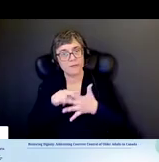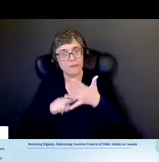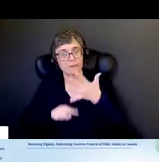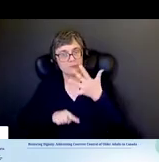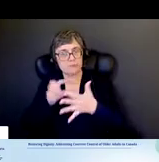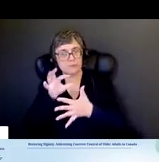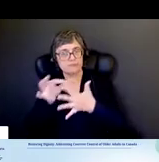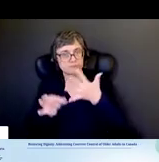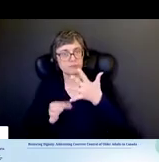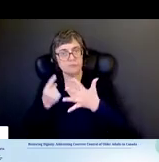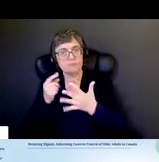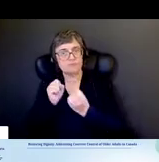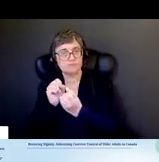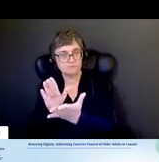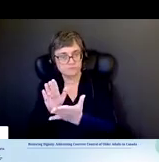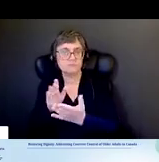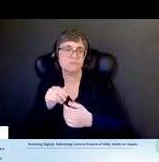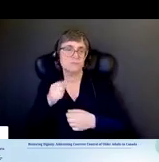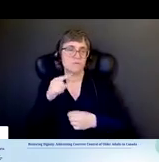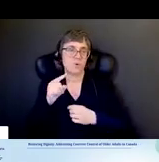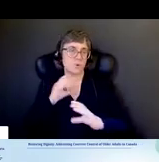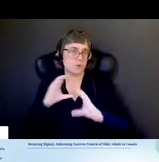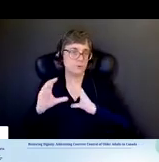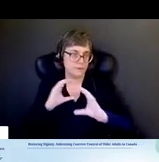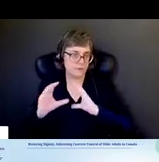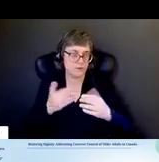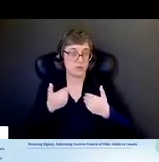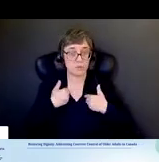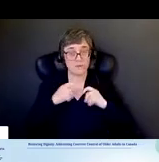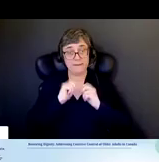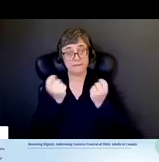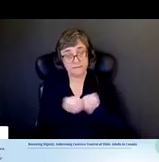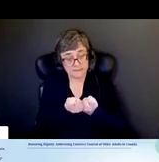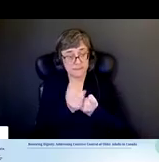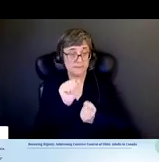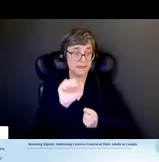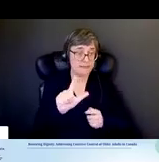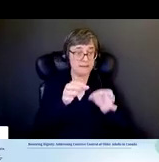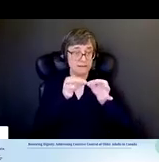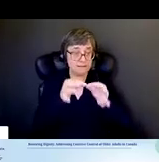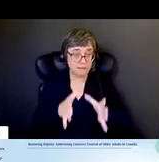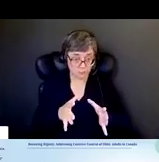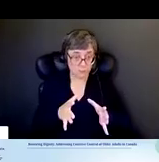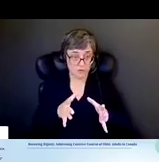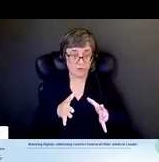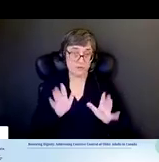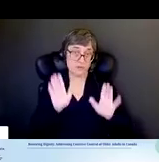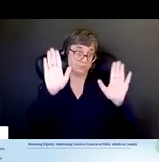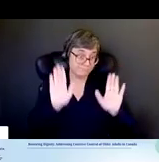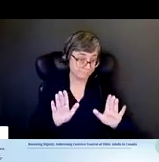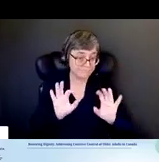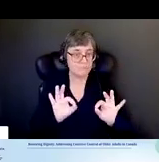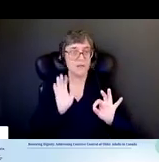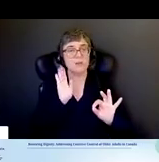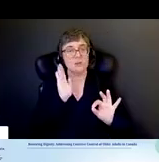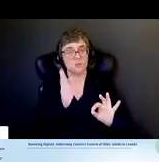a team of ASL interpreters today with us, which is wonderful. They will be on screen at all times. You have